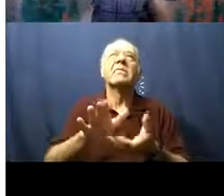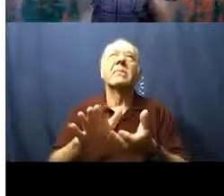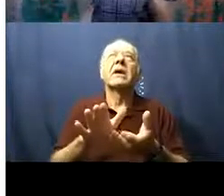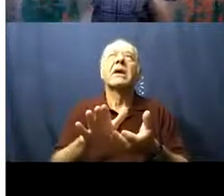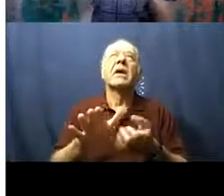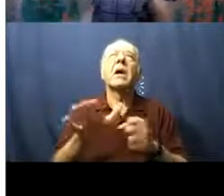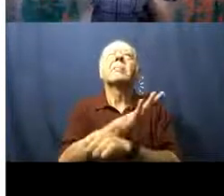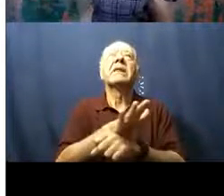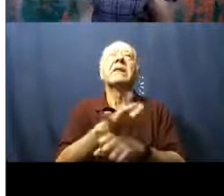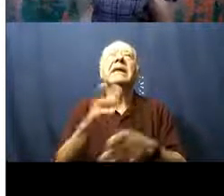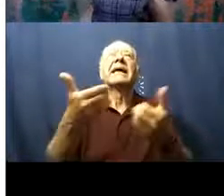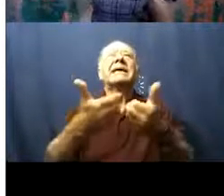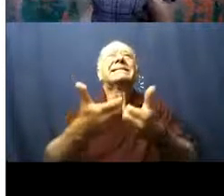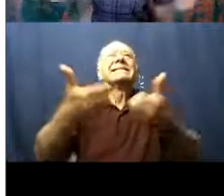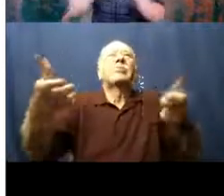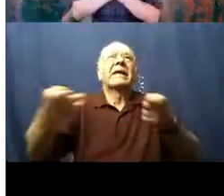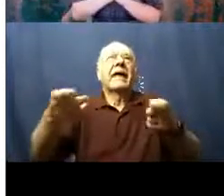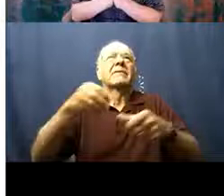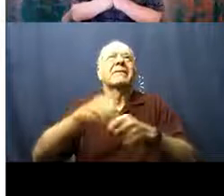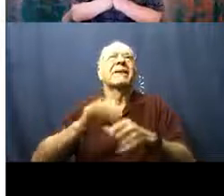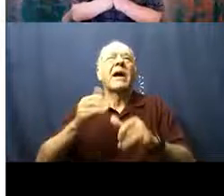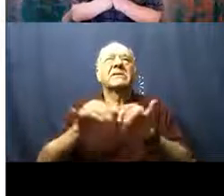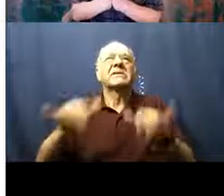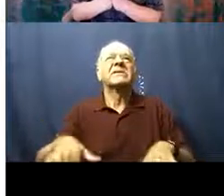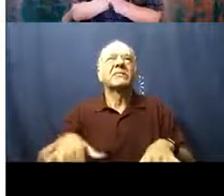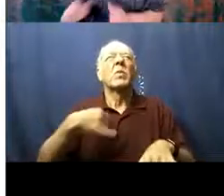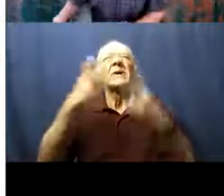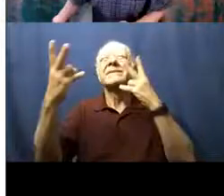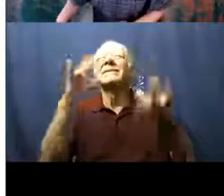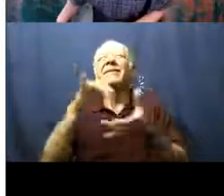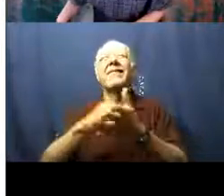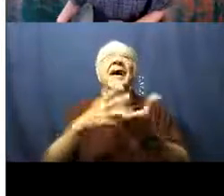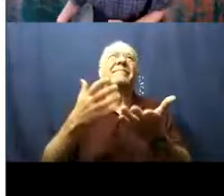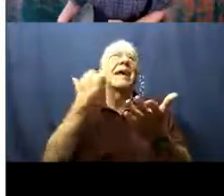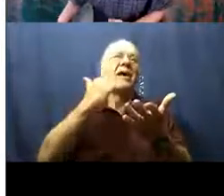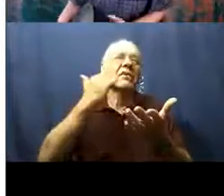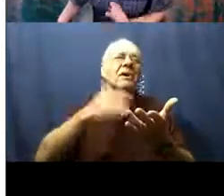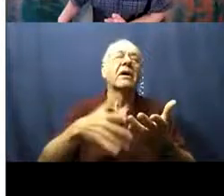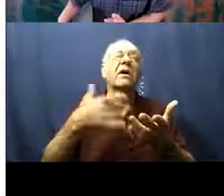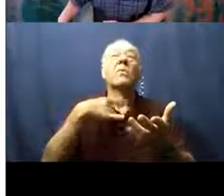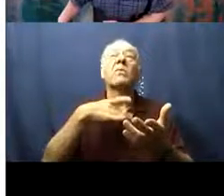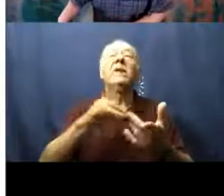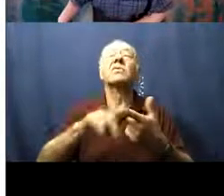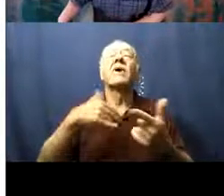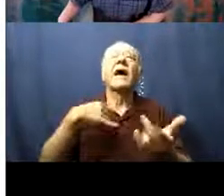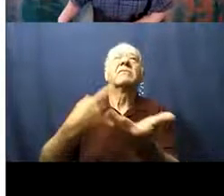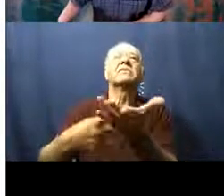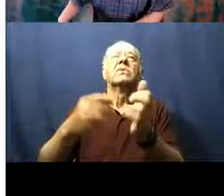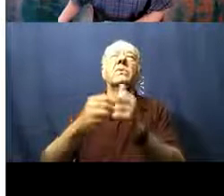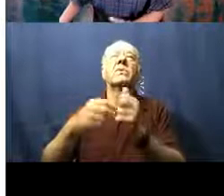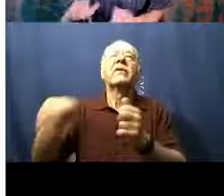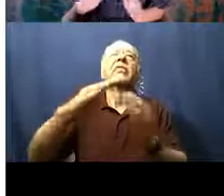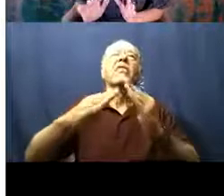separately handled in our system. And we see examples of that every day. So what we would like to have a conversation with our